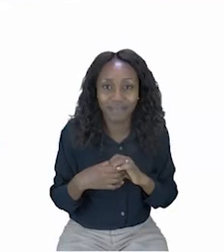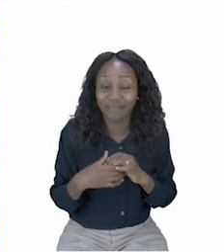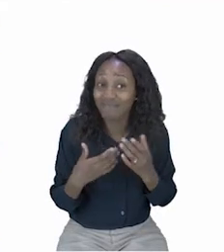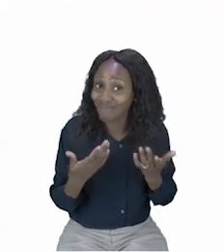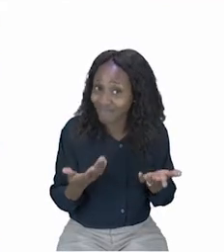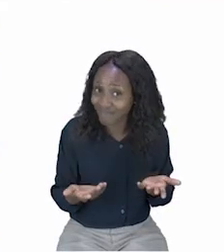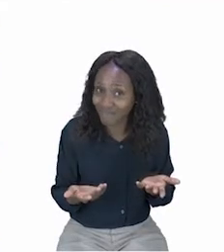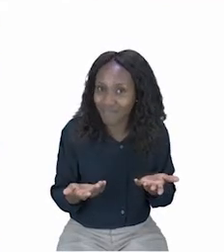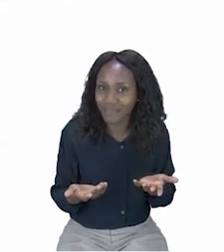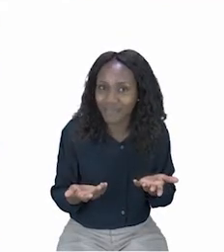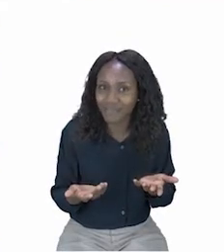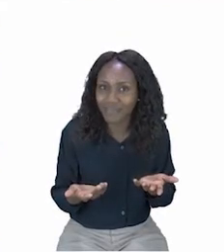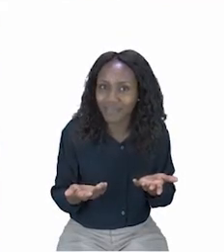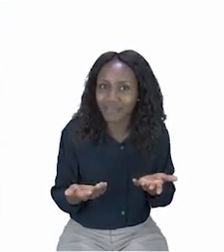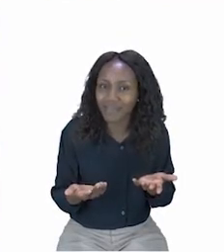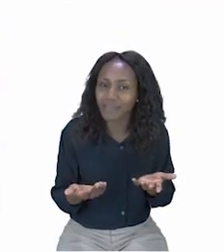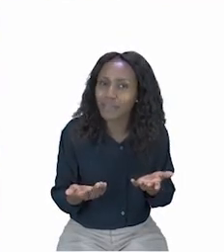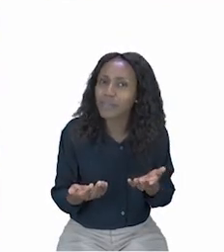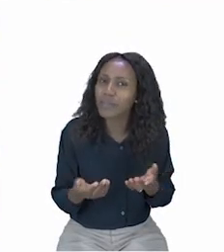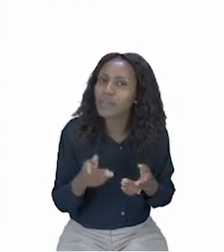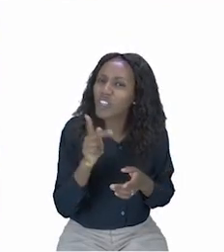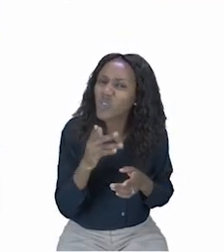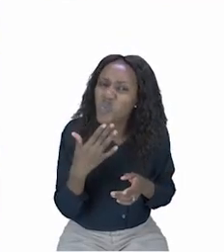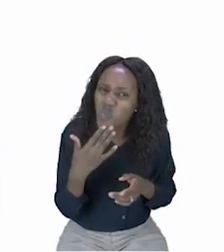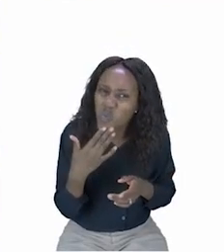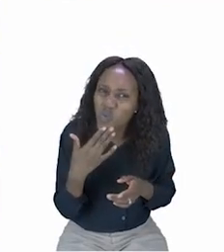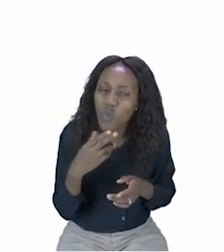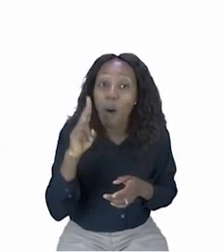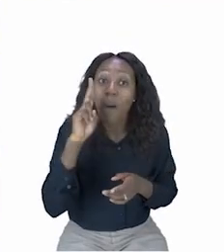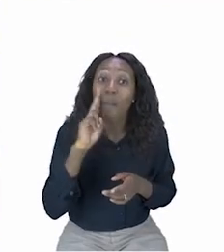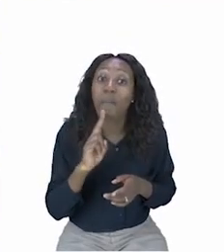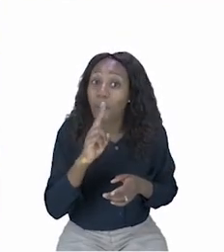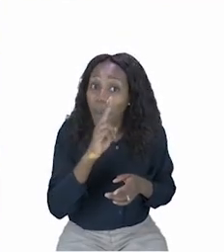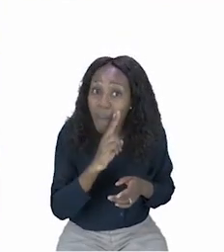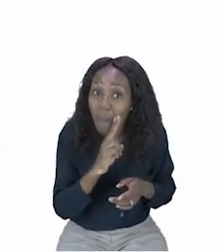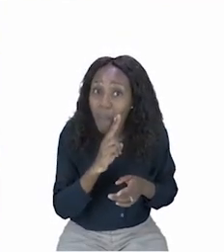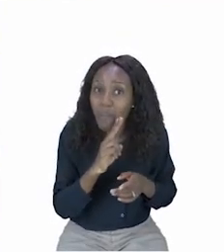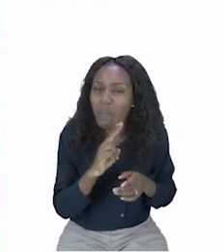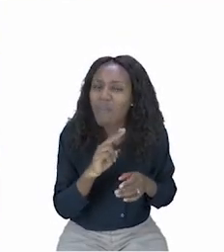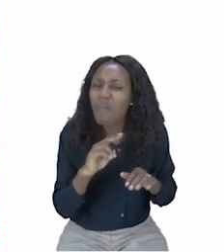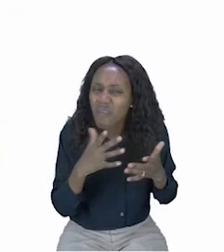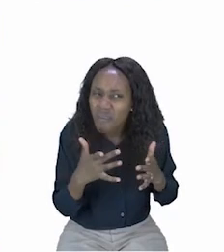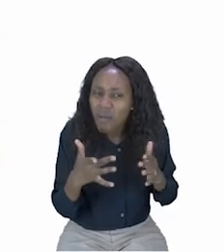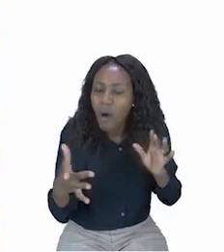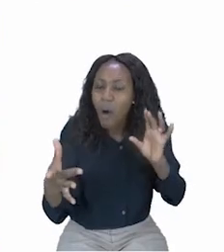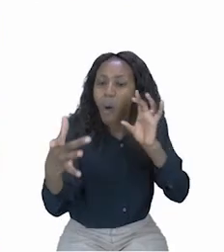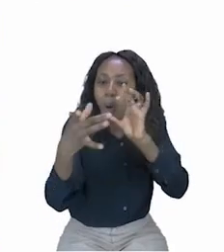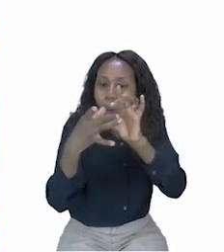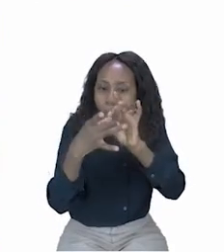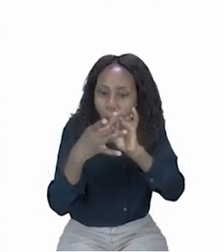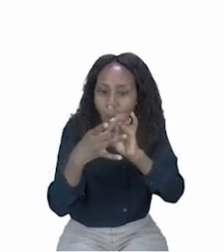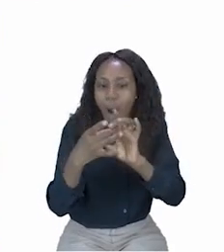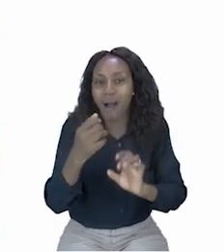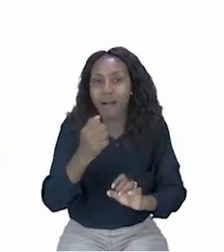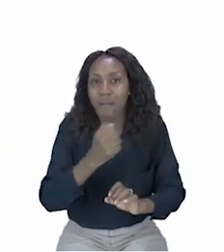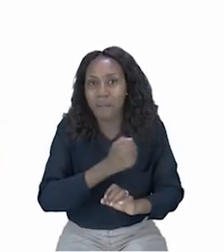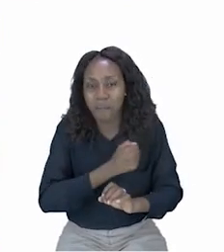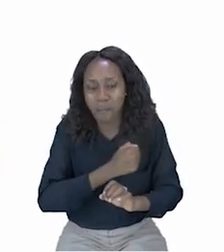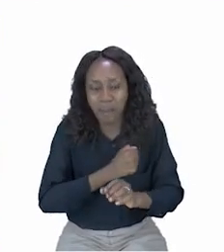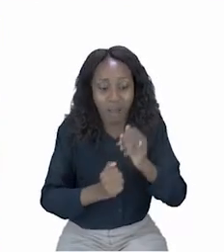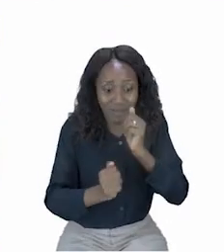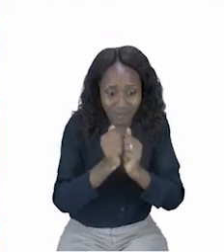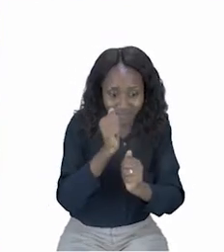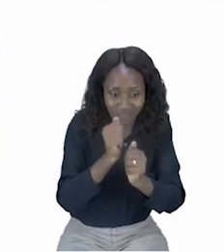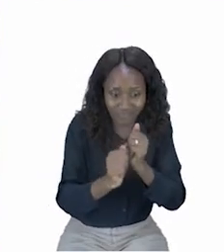grandmother. Then we have uncle. Uncle is mother's